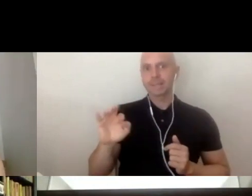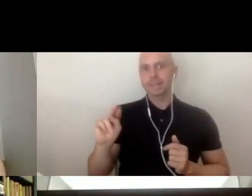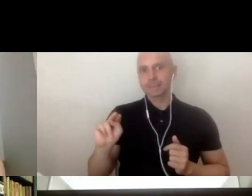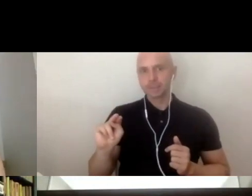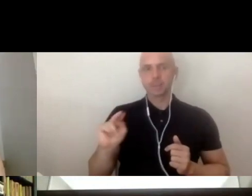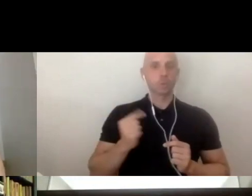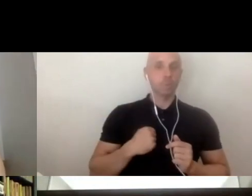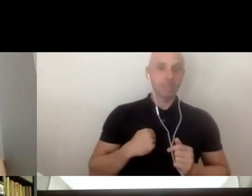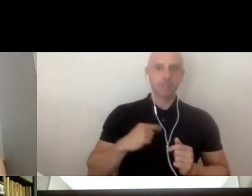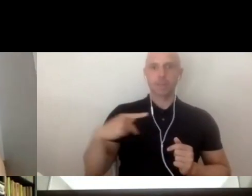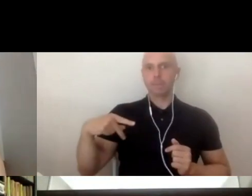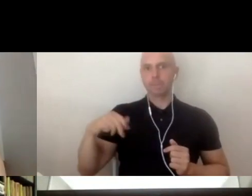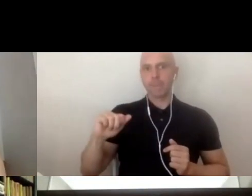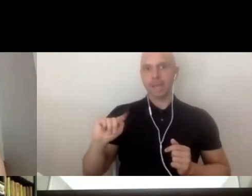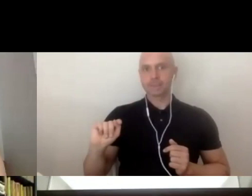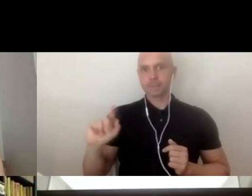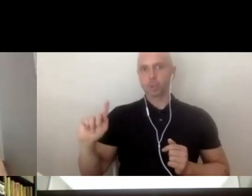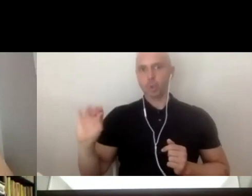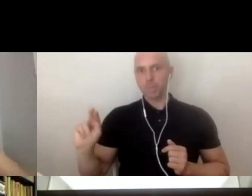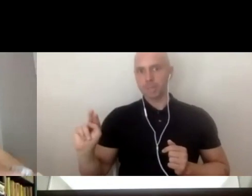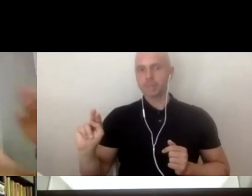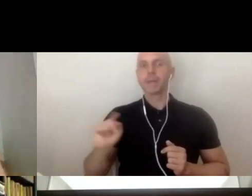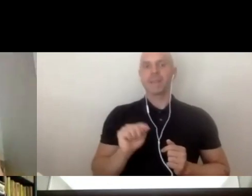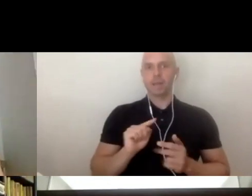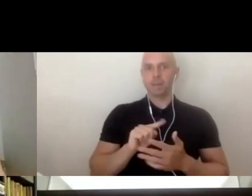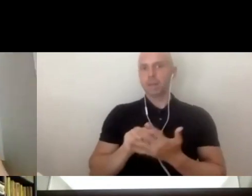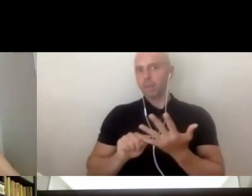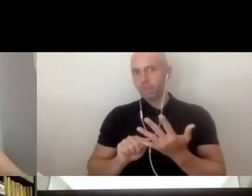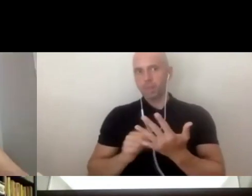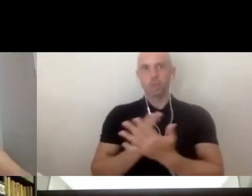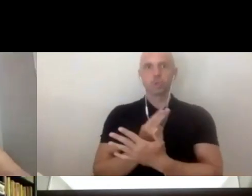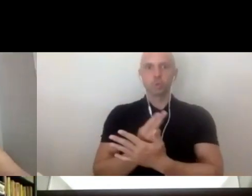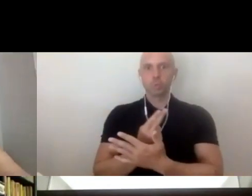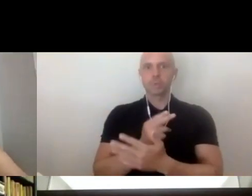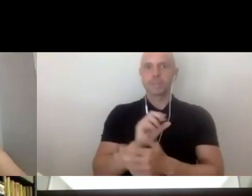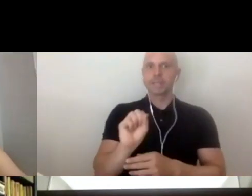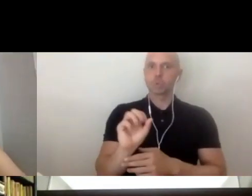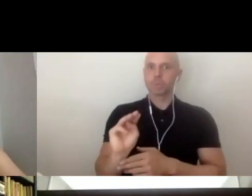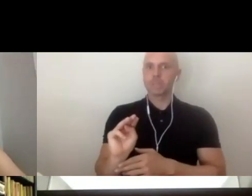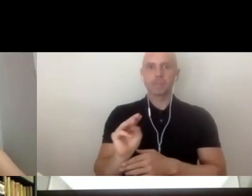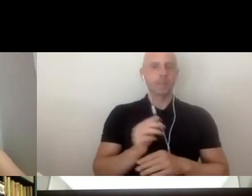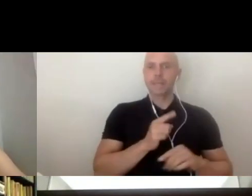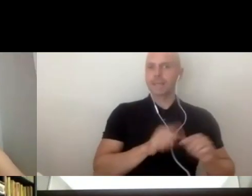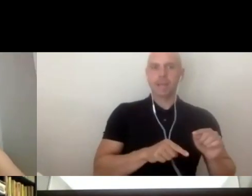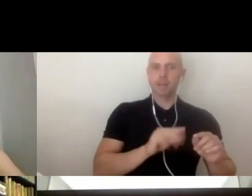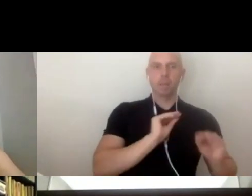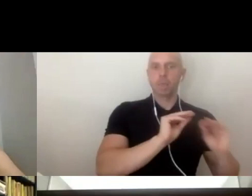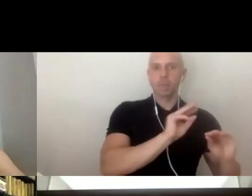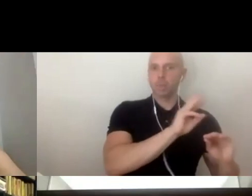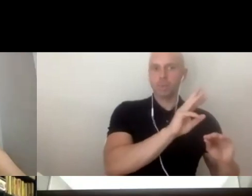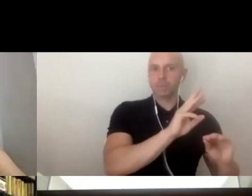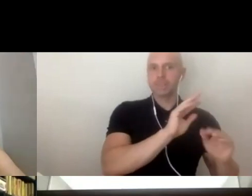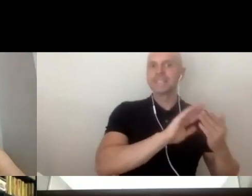through the city. Even at the best of times when we're all operating normally, the city does not normally